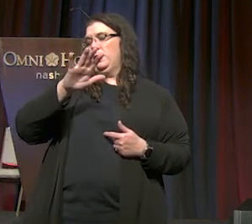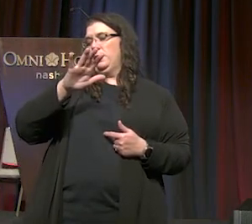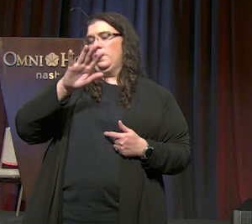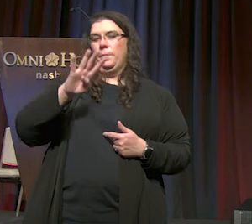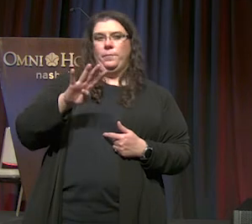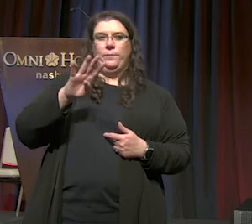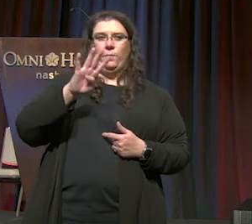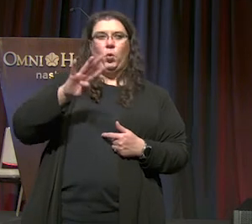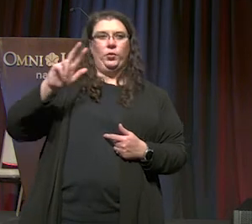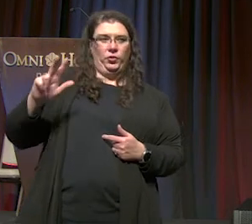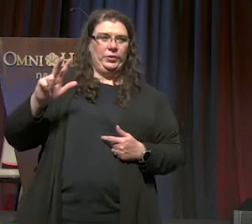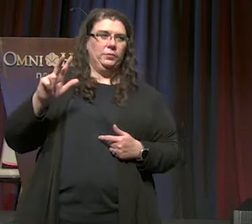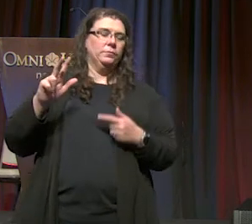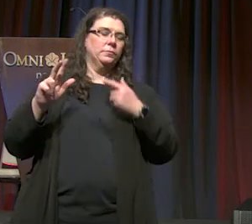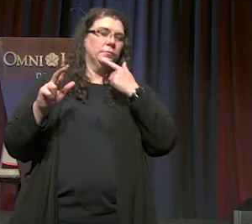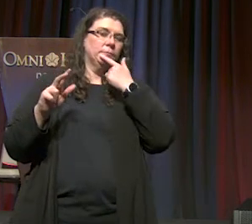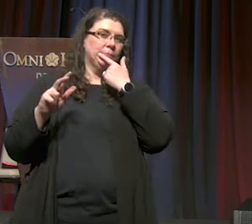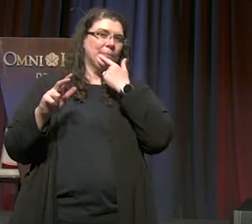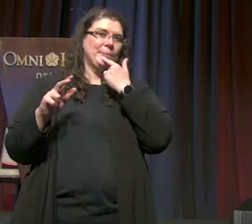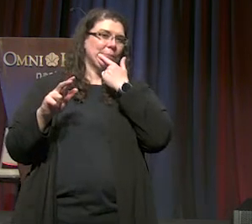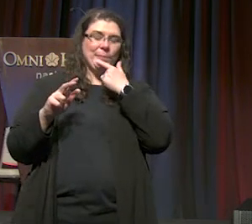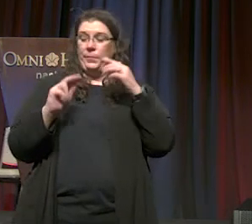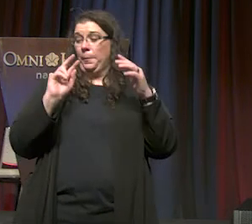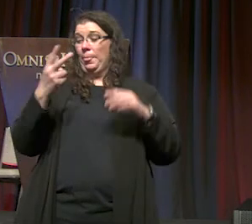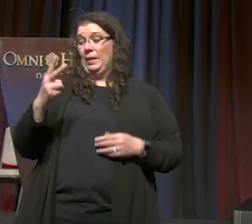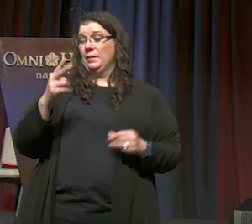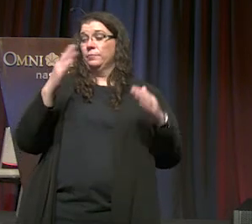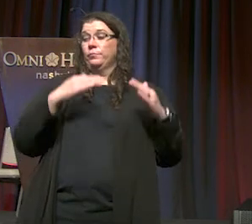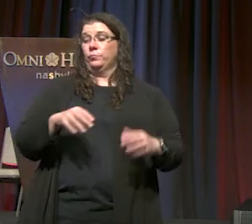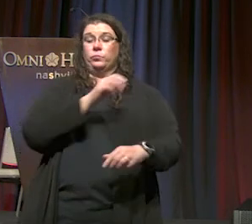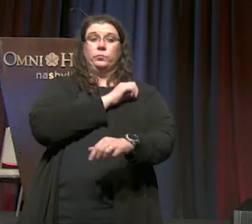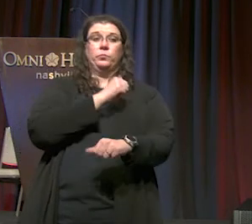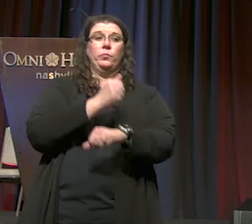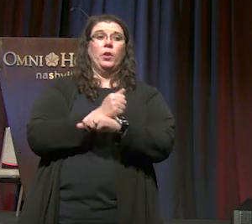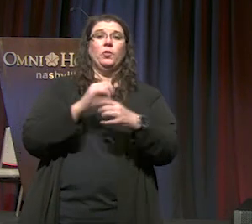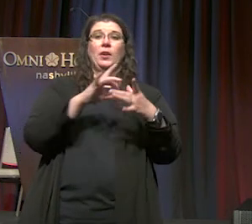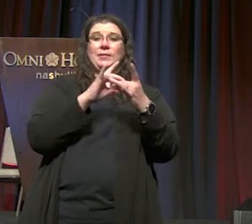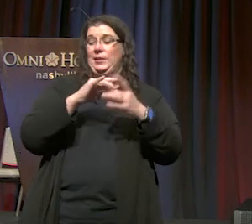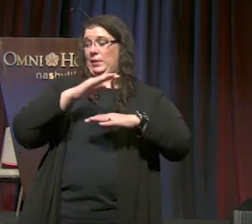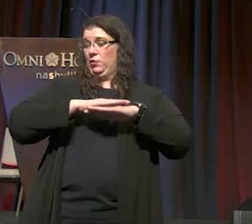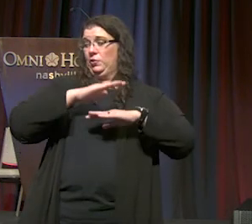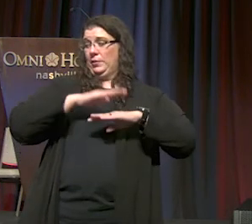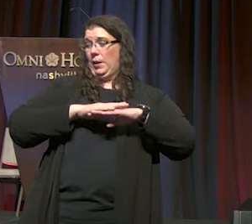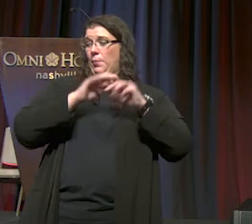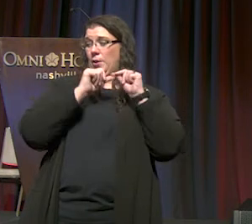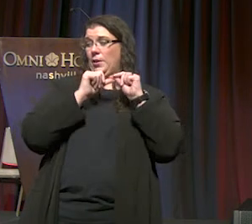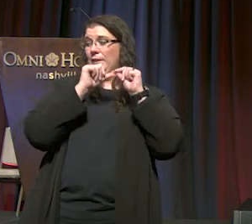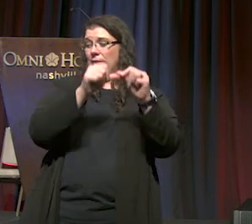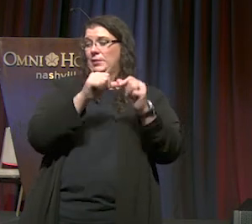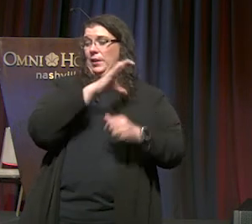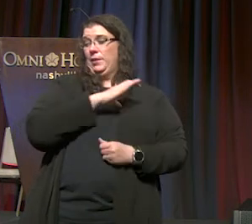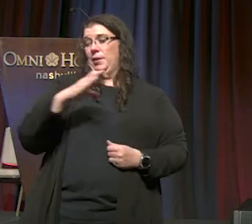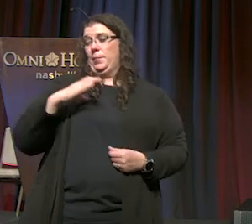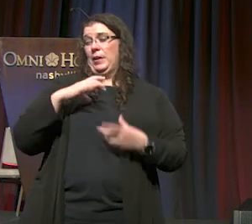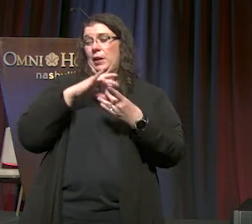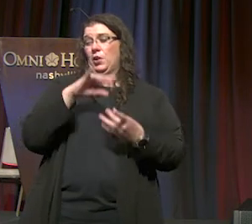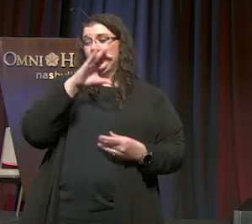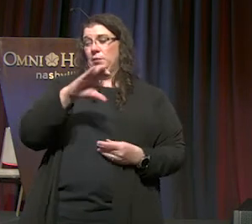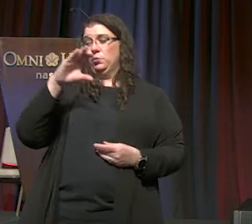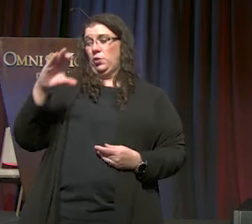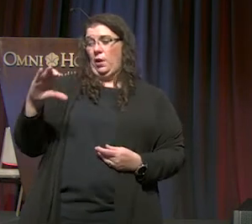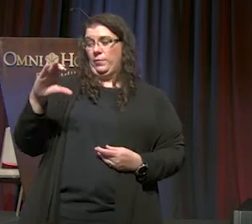543. Second, authorize the connectional table and the standing committee on central